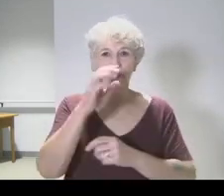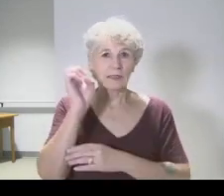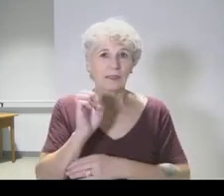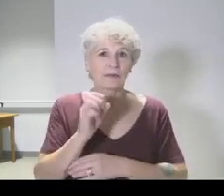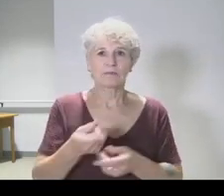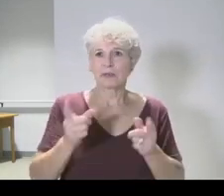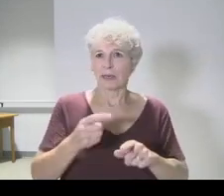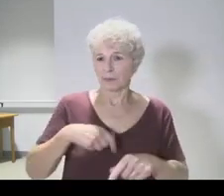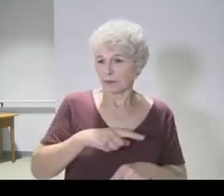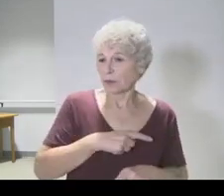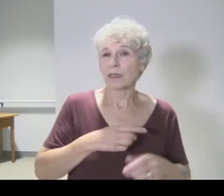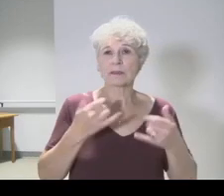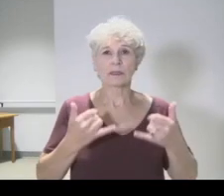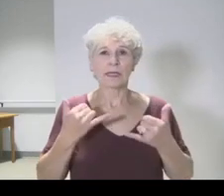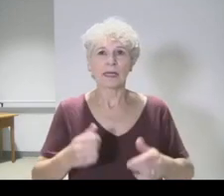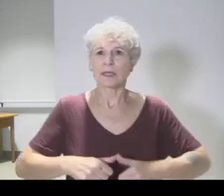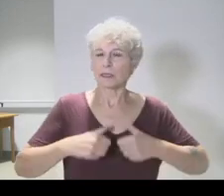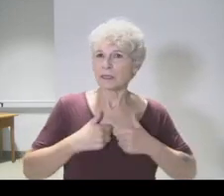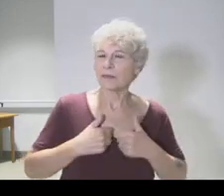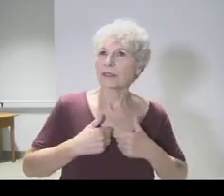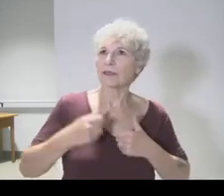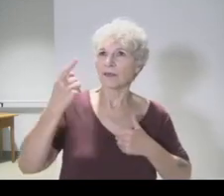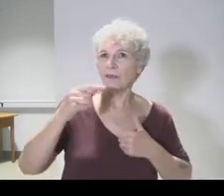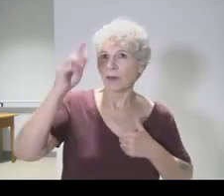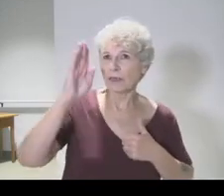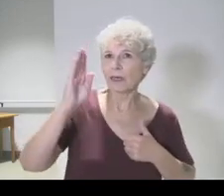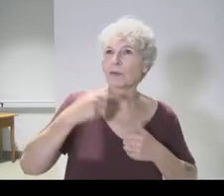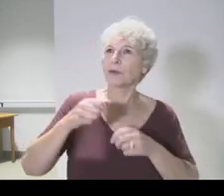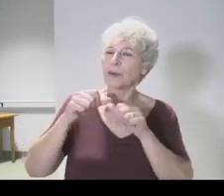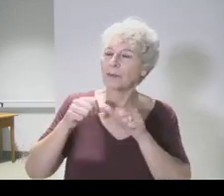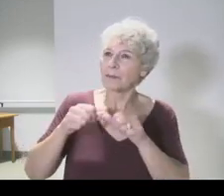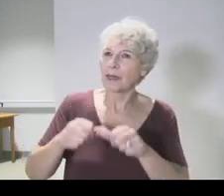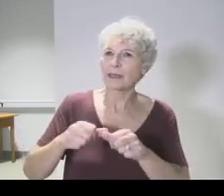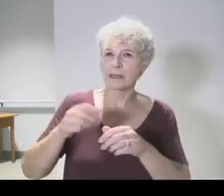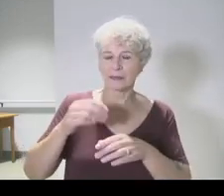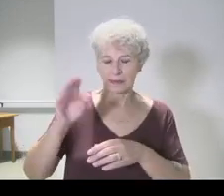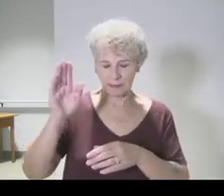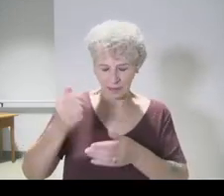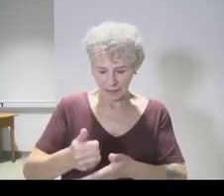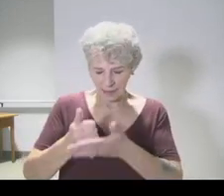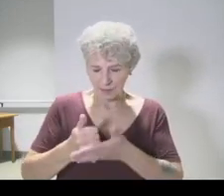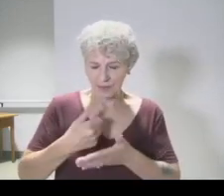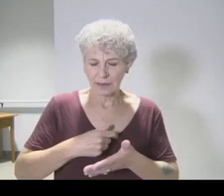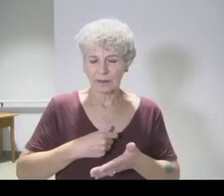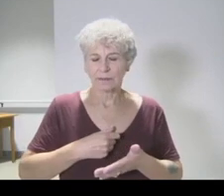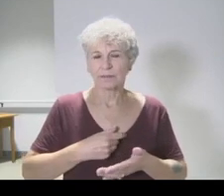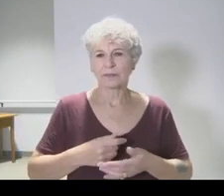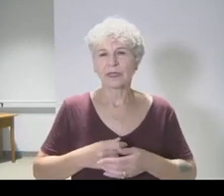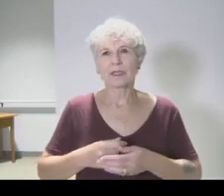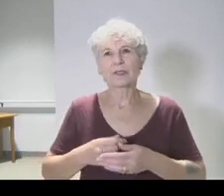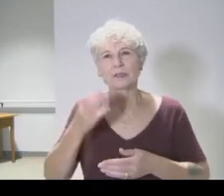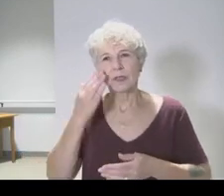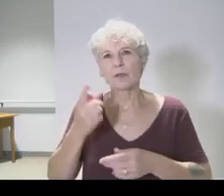today. By living to do the will of God, we're abiding in Him, which helps us to discern what is true and what